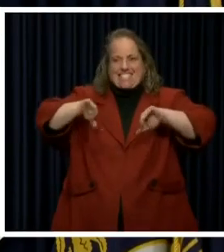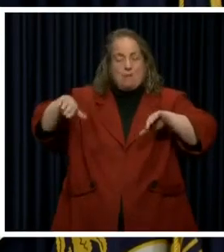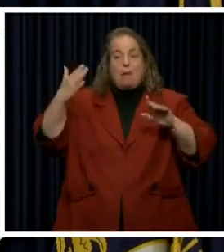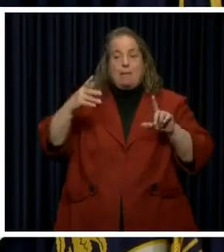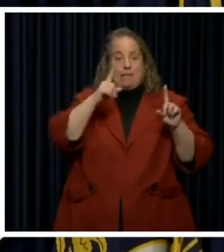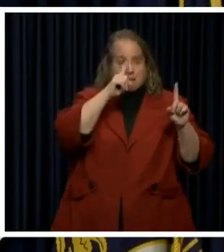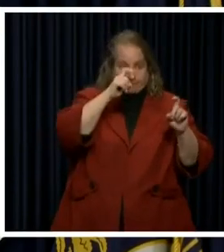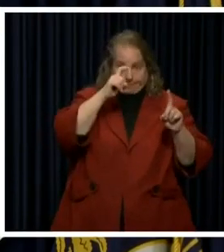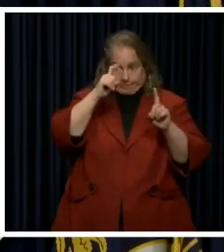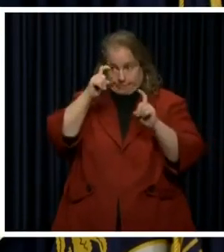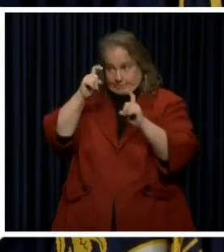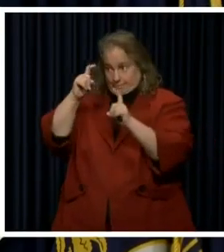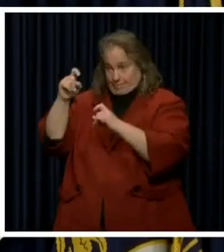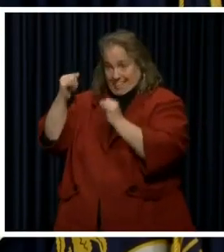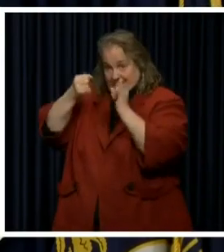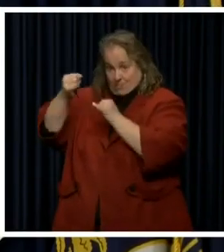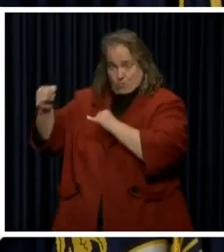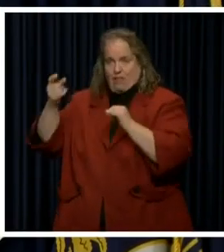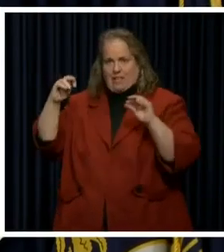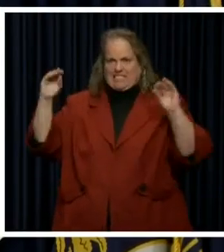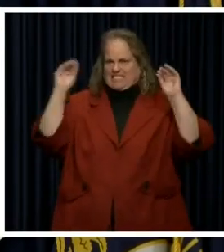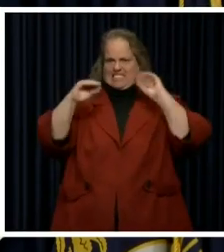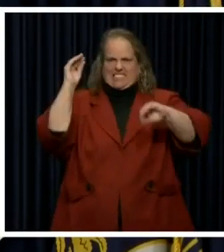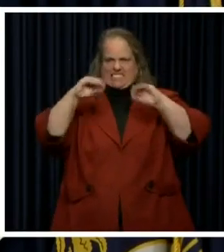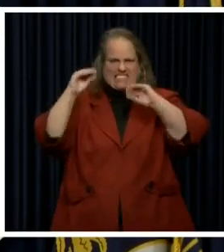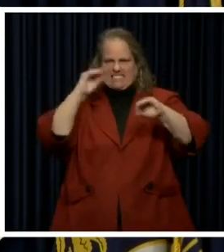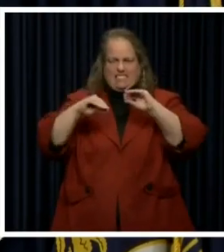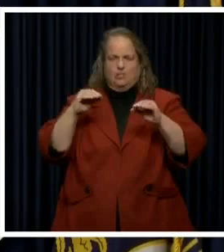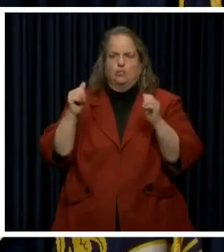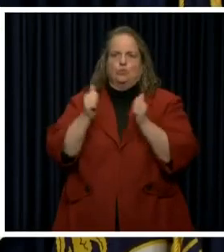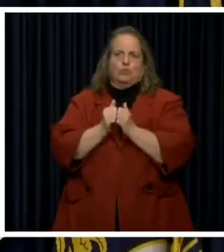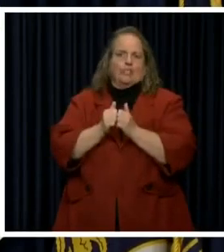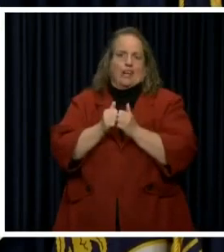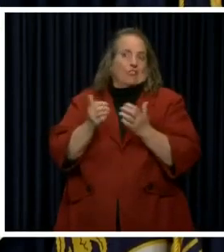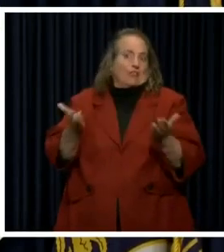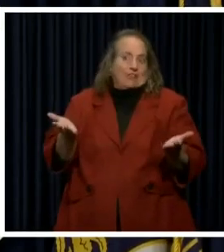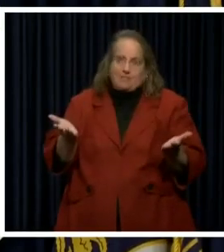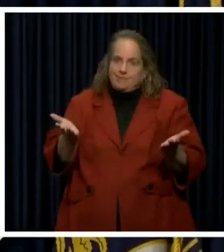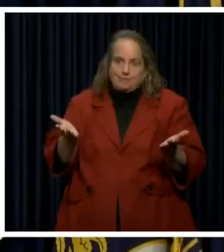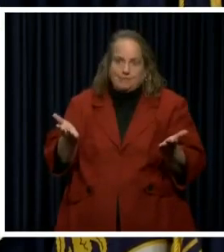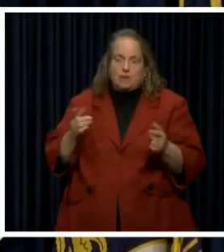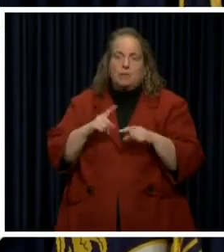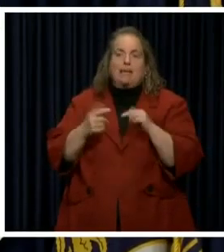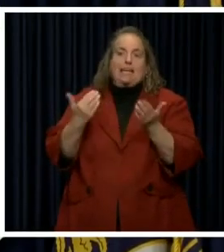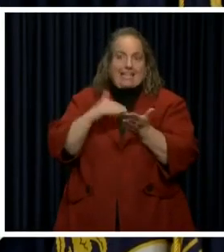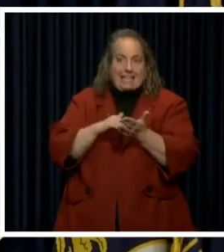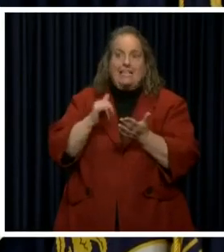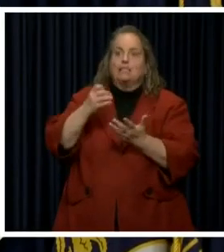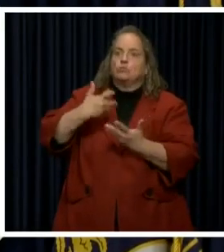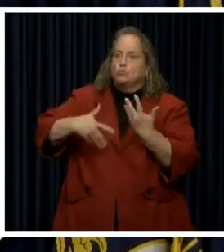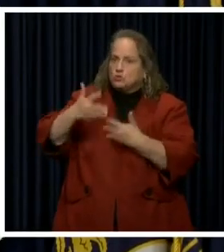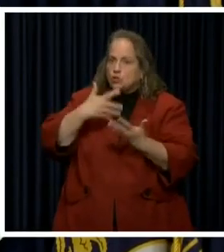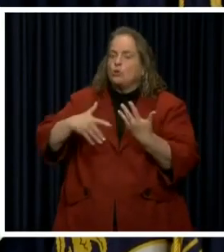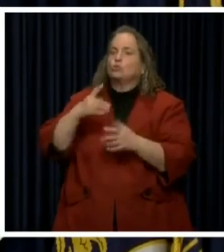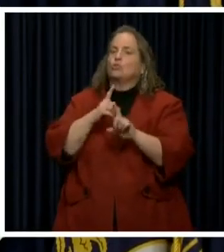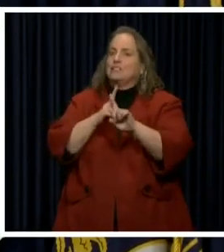10 groups of 10 can come together, certainly to socialize, again, with social distancing.